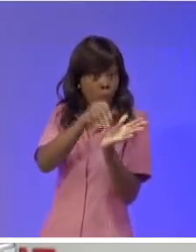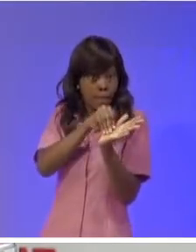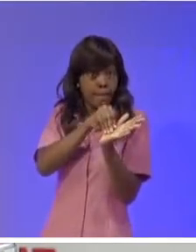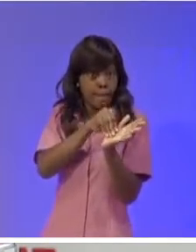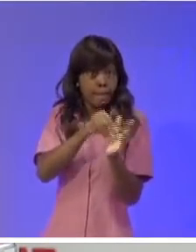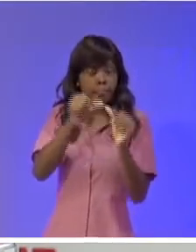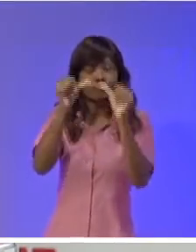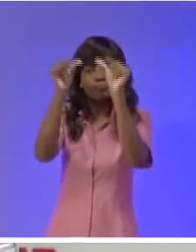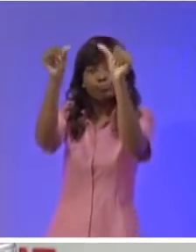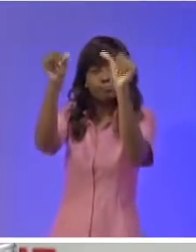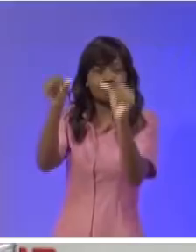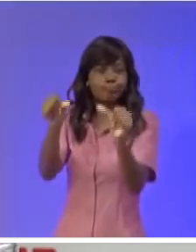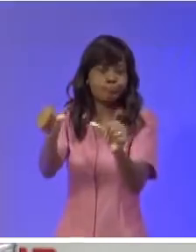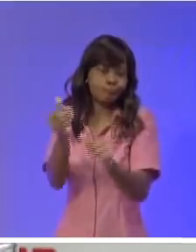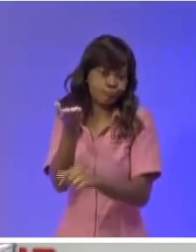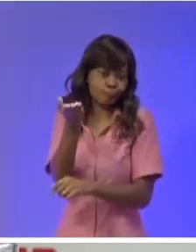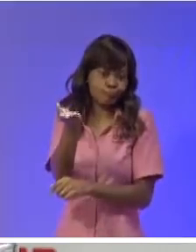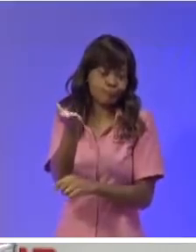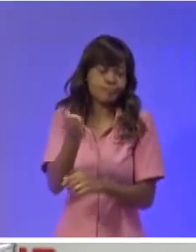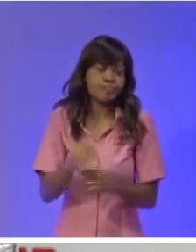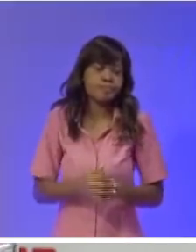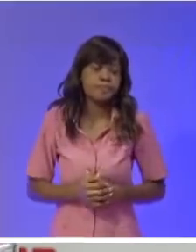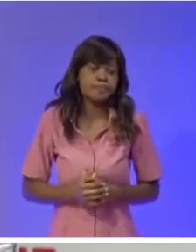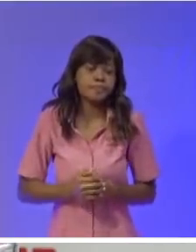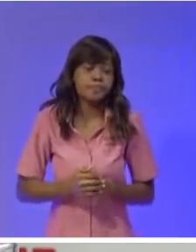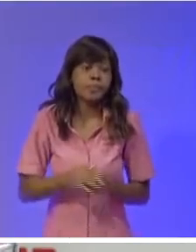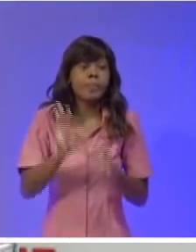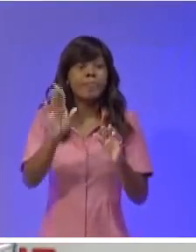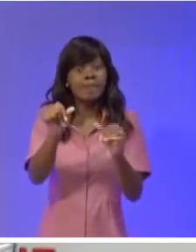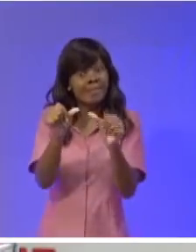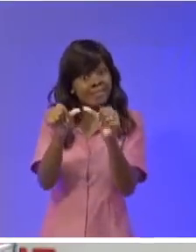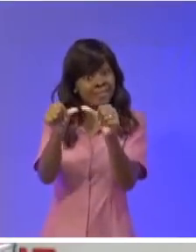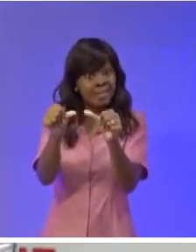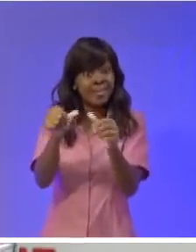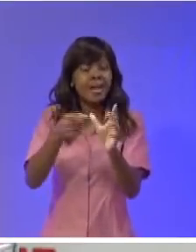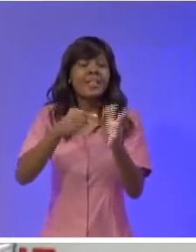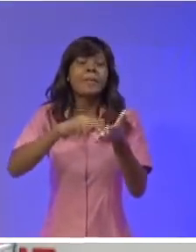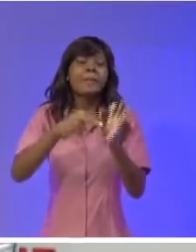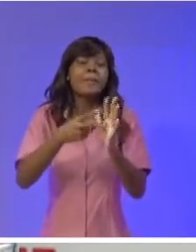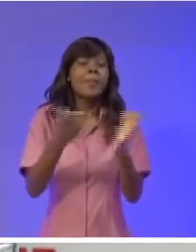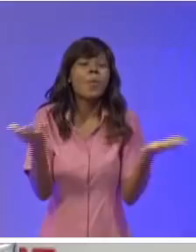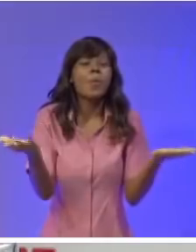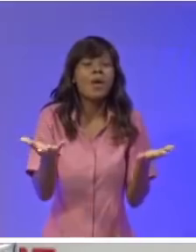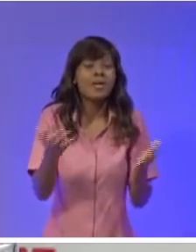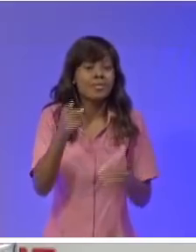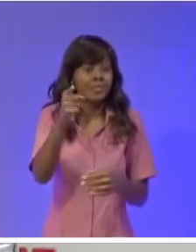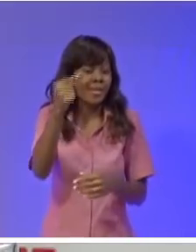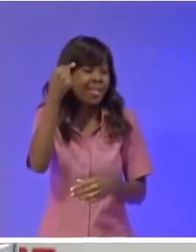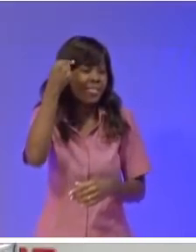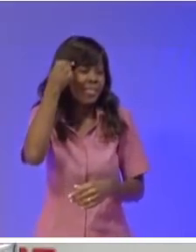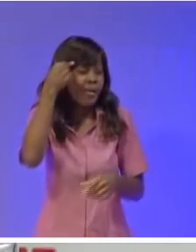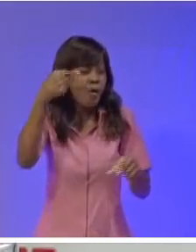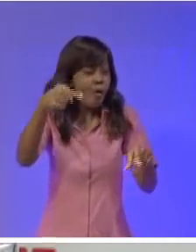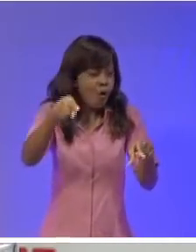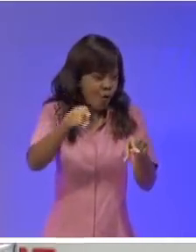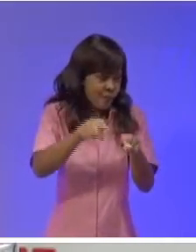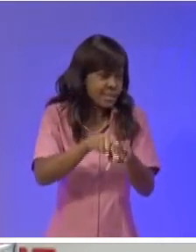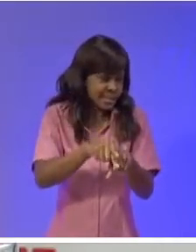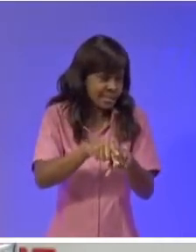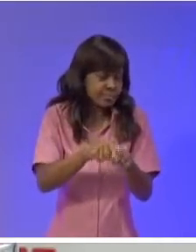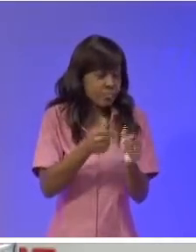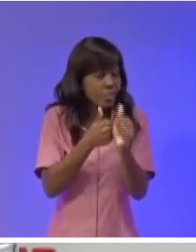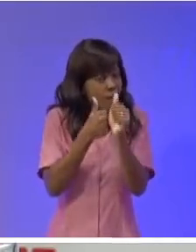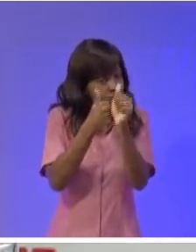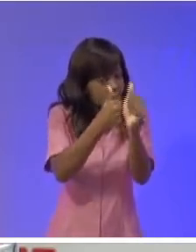do, and you have agreed to operate as a safe zone. The minister nor the ministry does not give